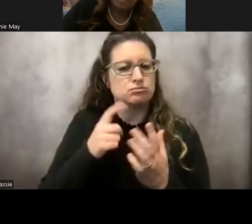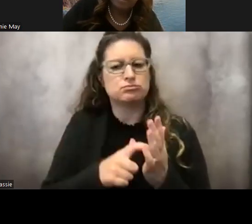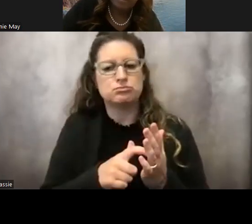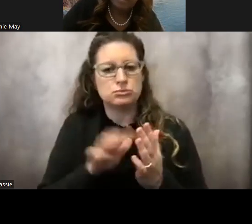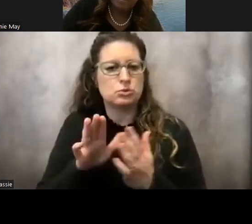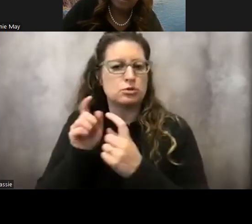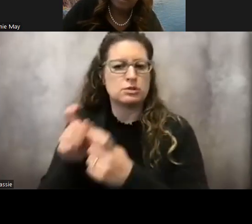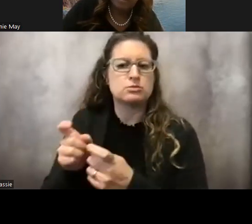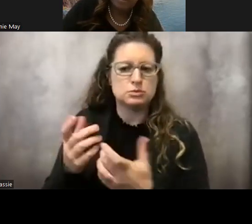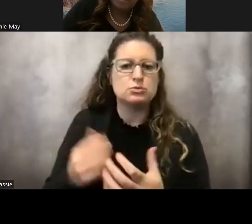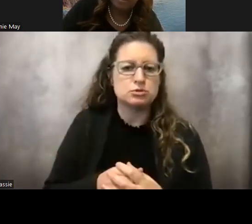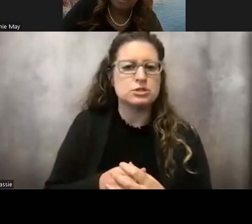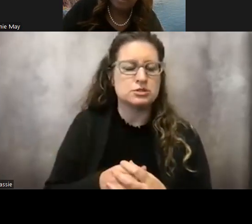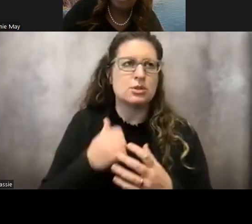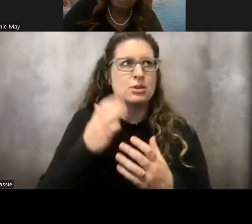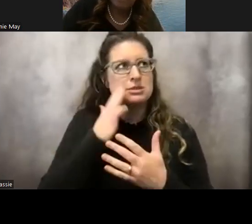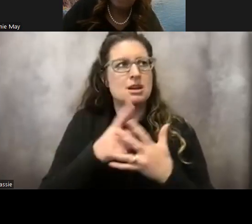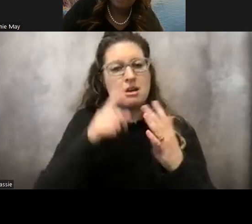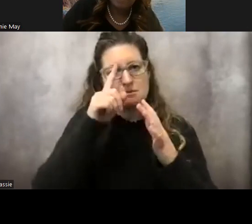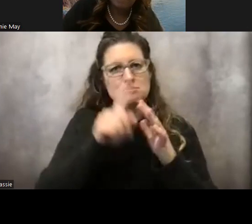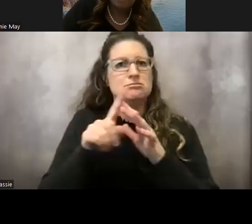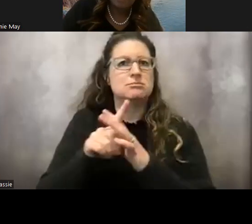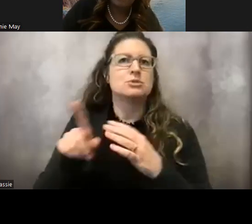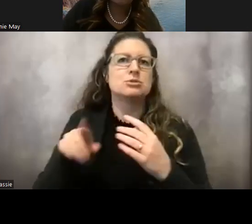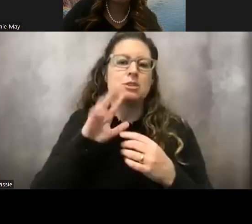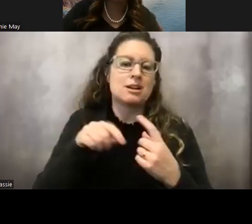my mind with reciprocity, and